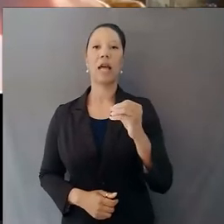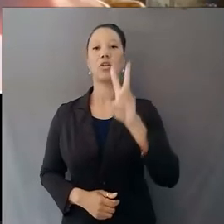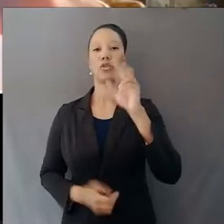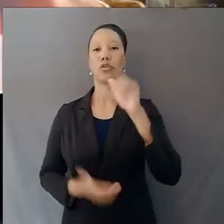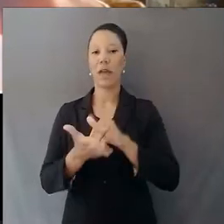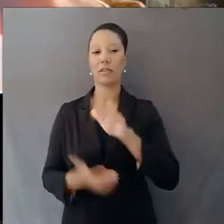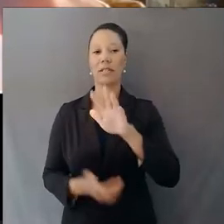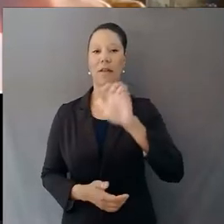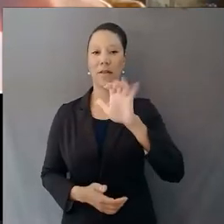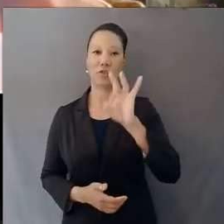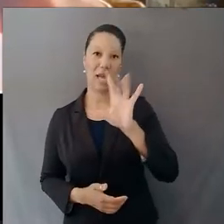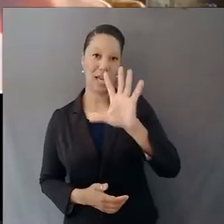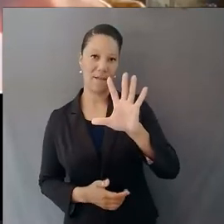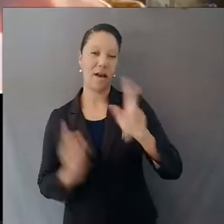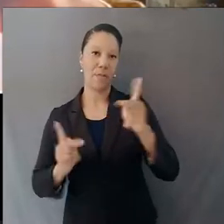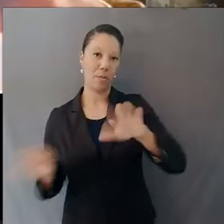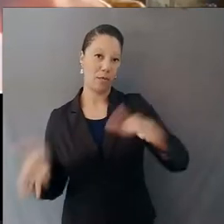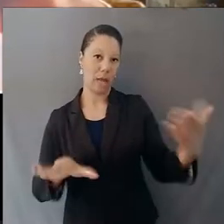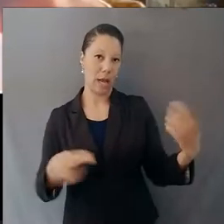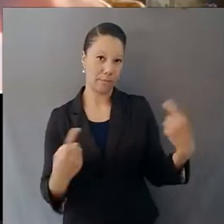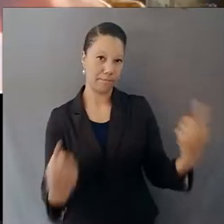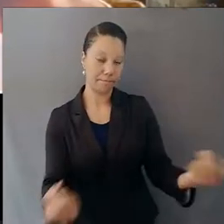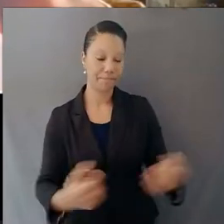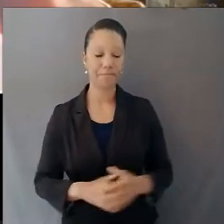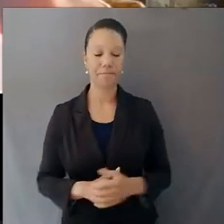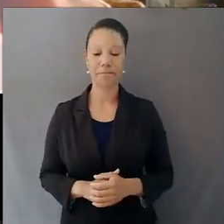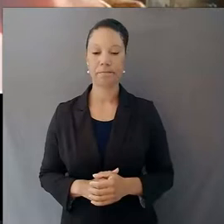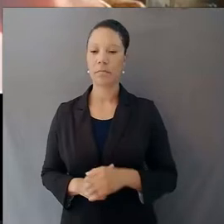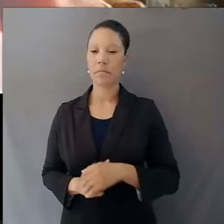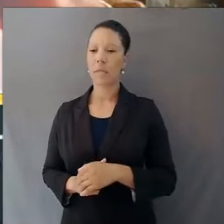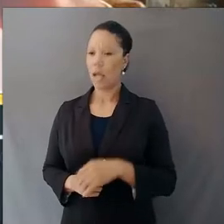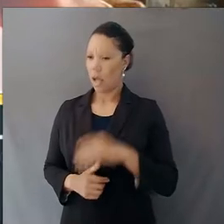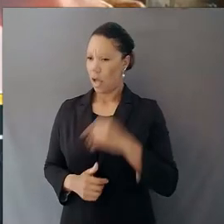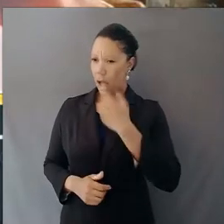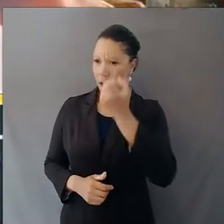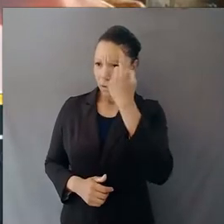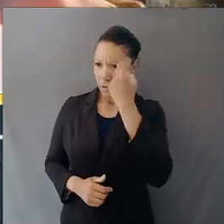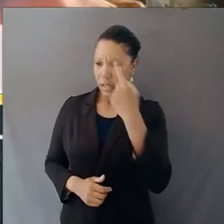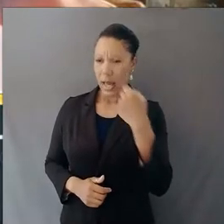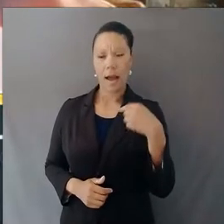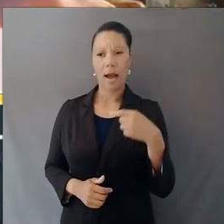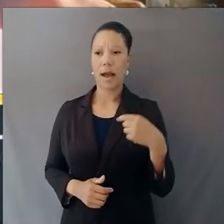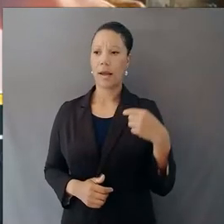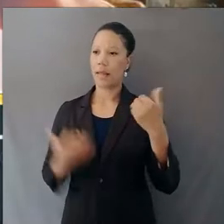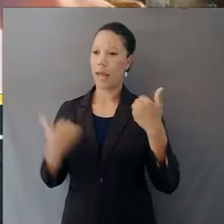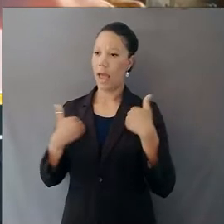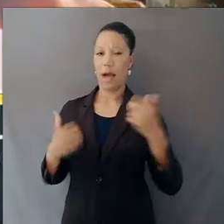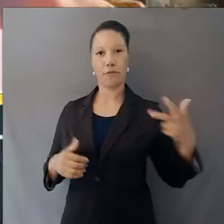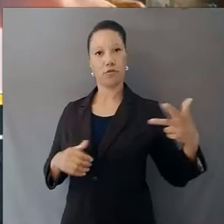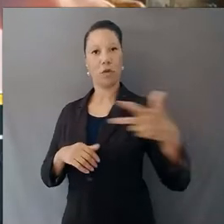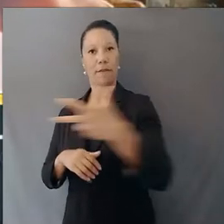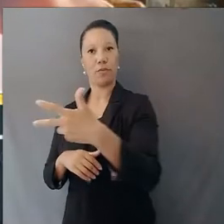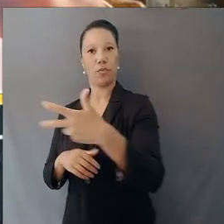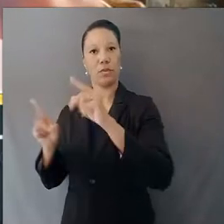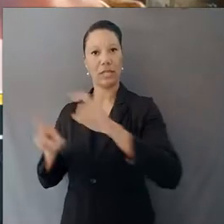2,585 deaths. Sandeep, I understand that the drive-through testing, a lot of people are out there and they want to know,